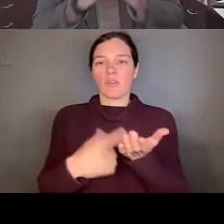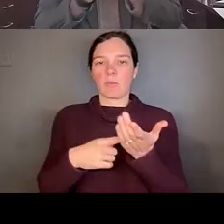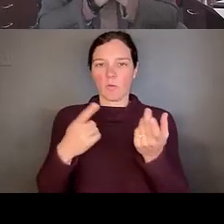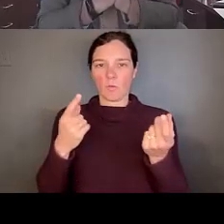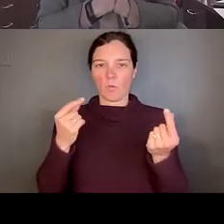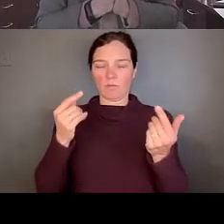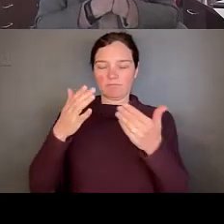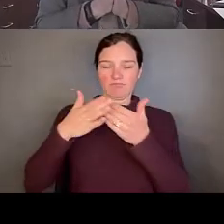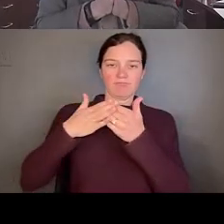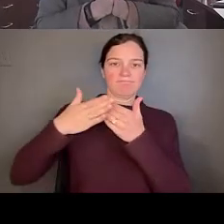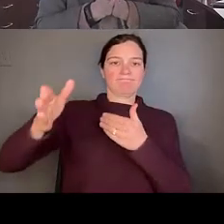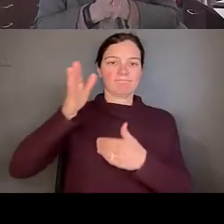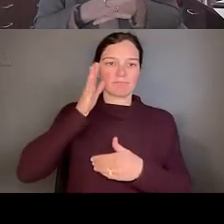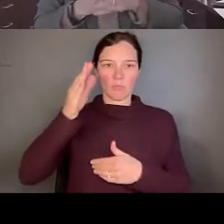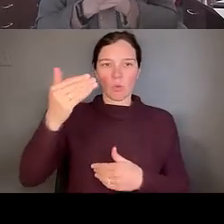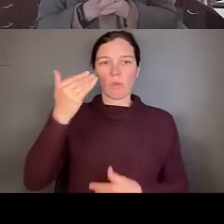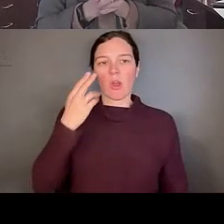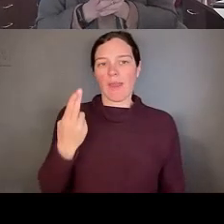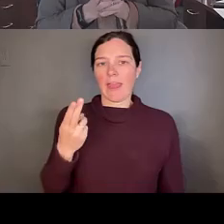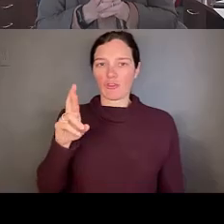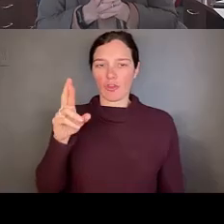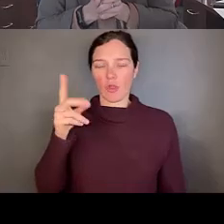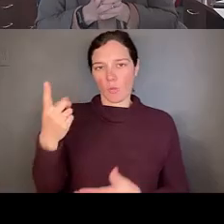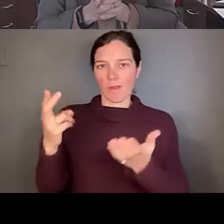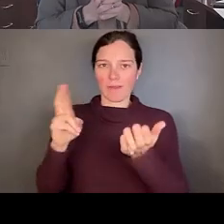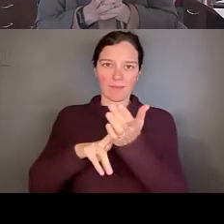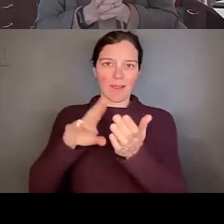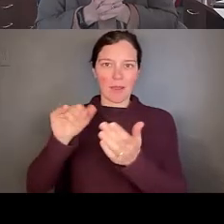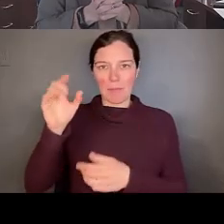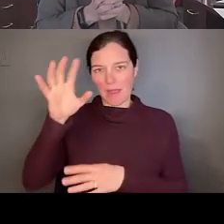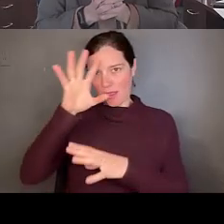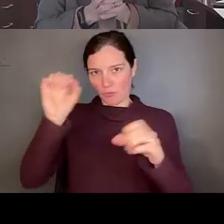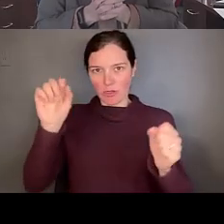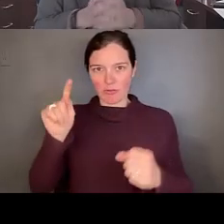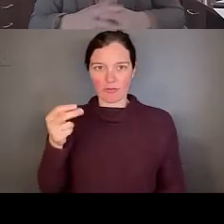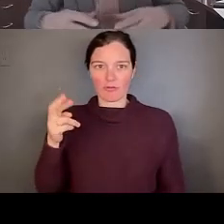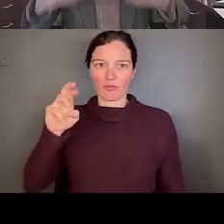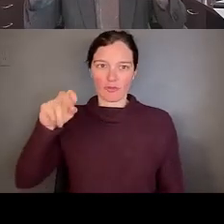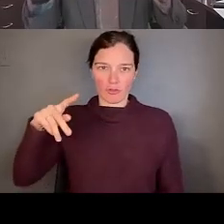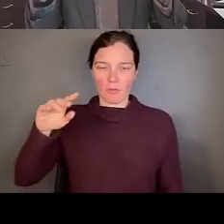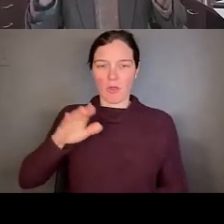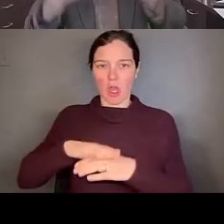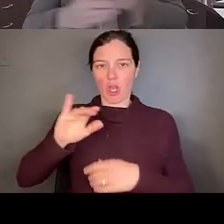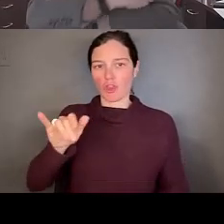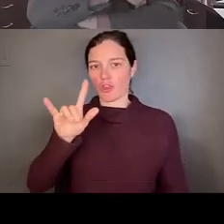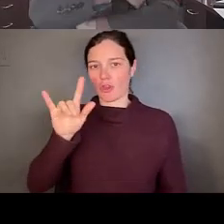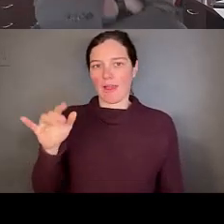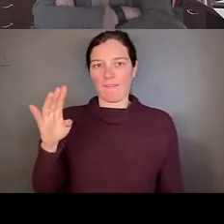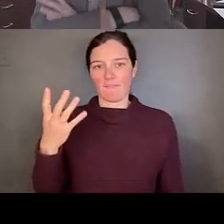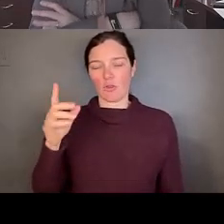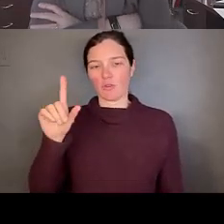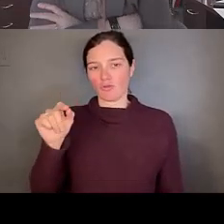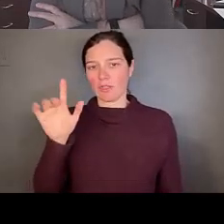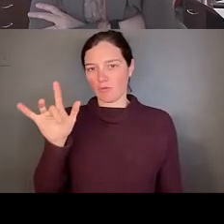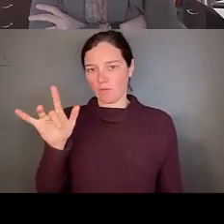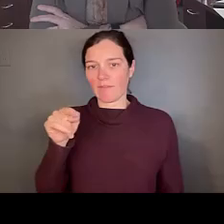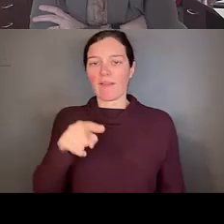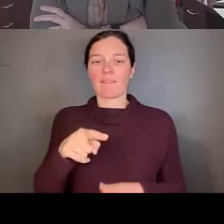we all know that H.R. 1 was signed by President Trump on July 4th, 2025, and it's bringing our